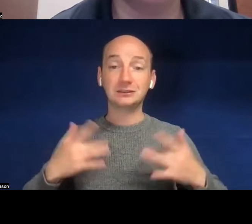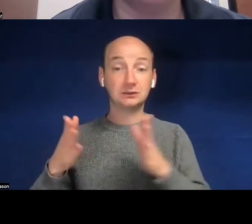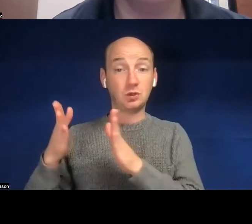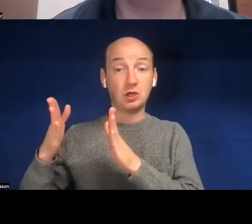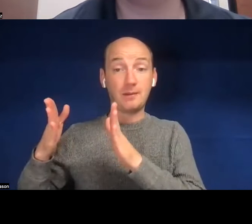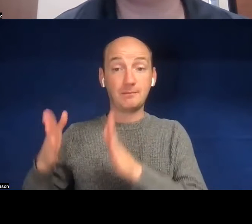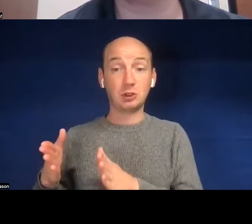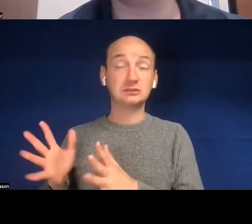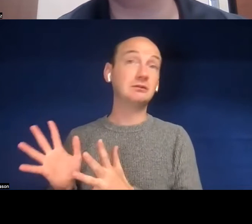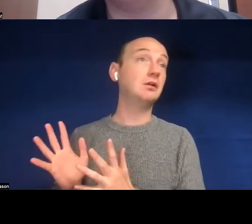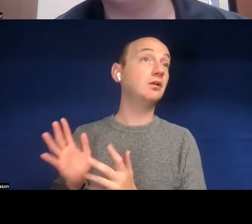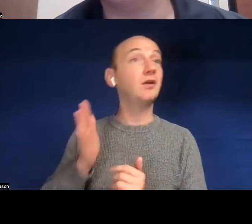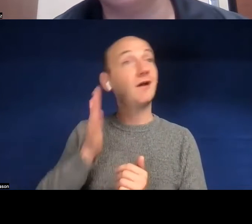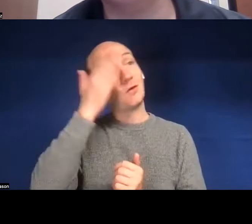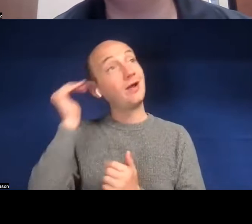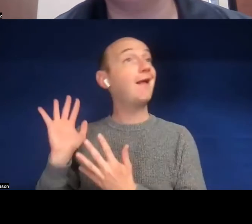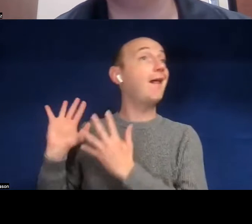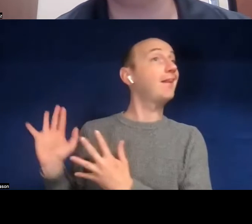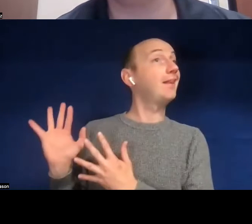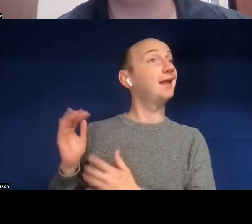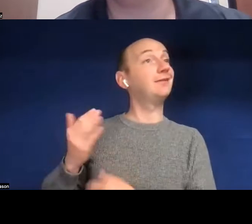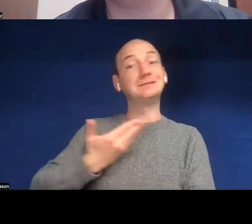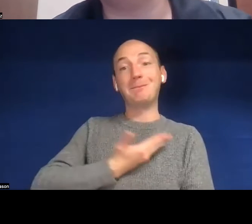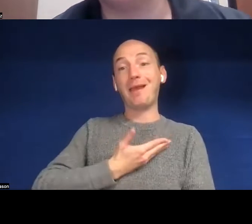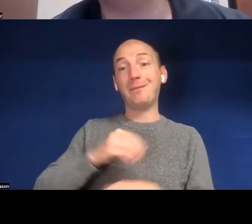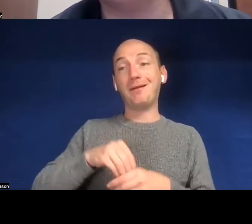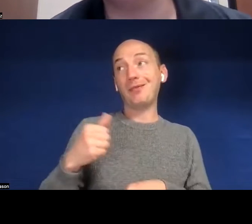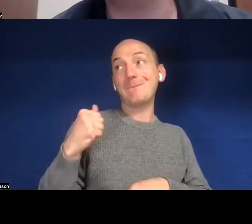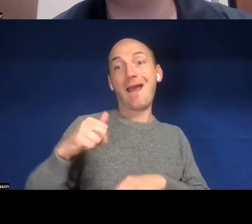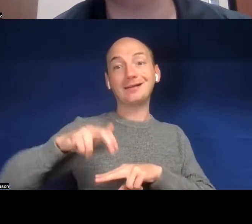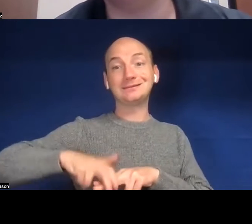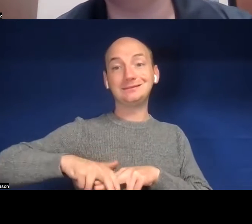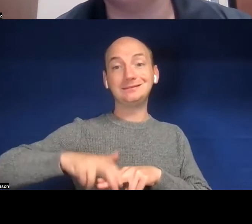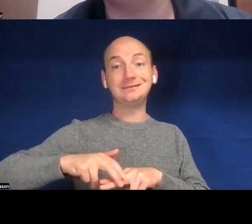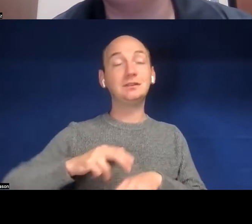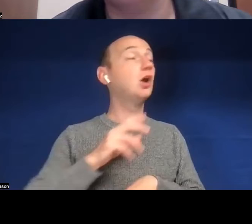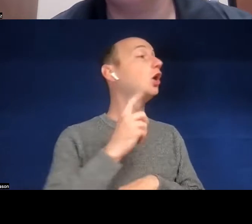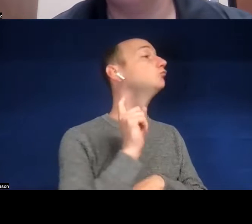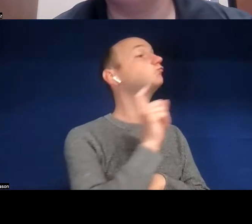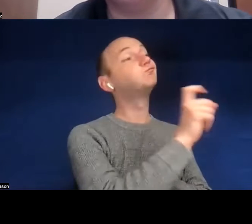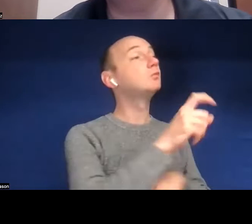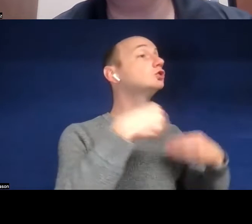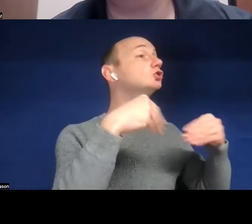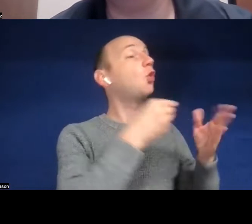in the vehicle, and unfortunately that child, after several hours pass in a hot vehicle,